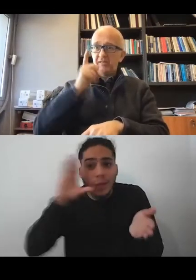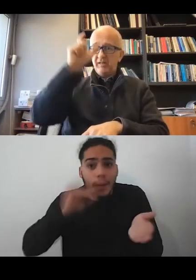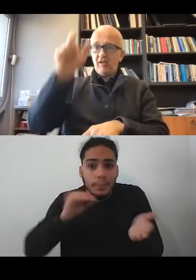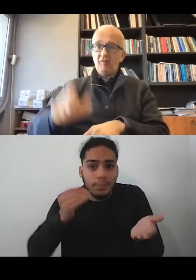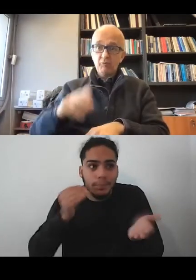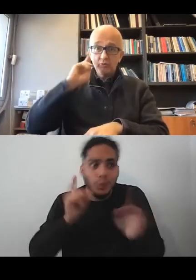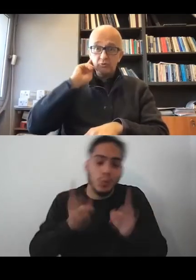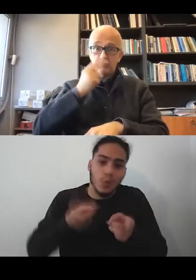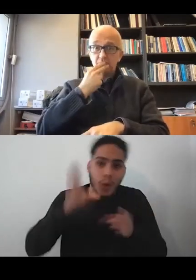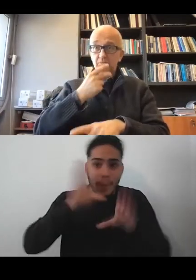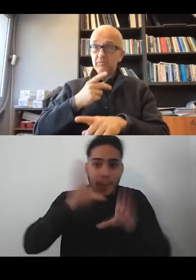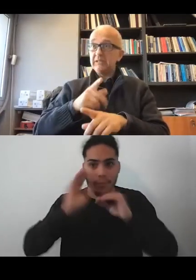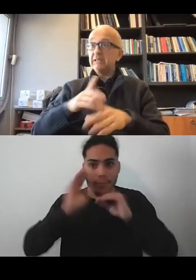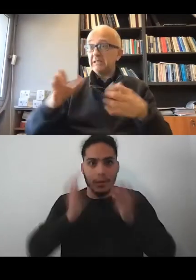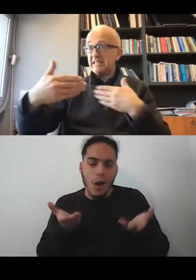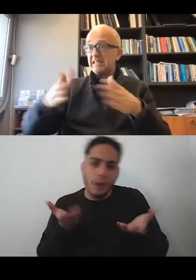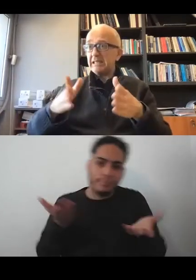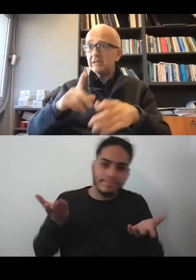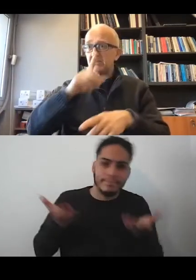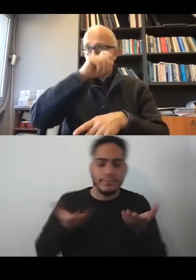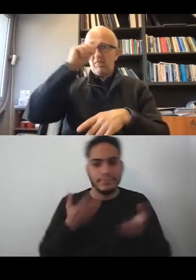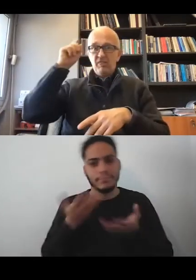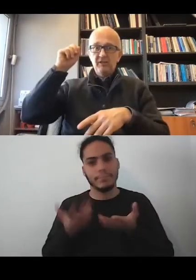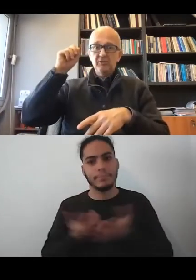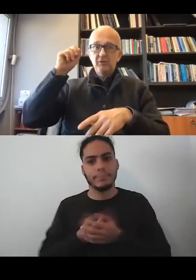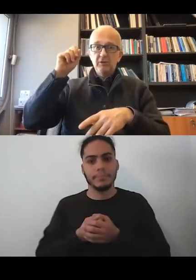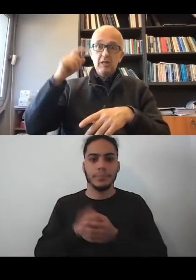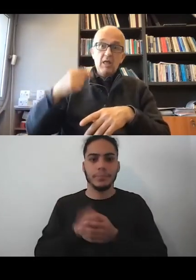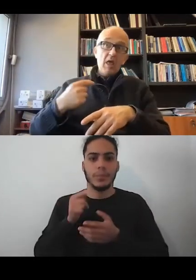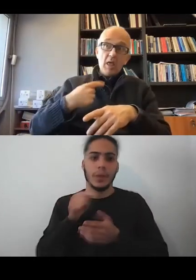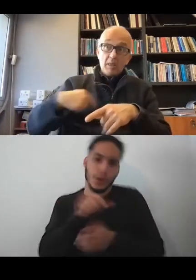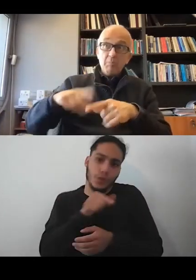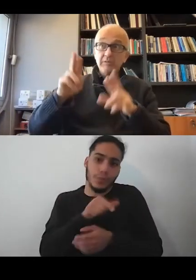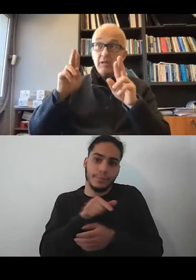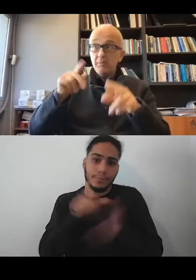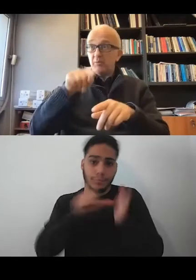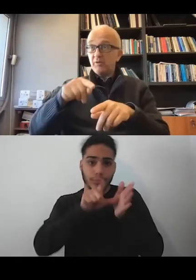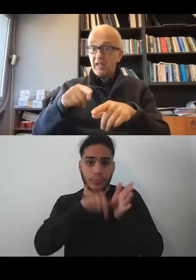It's will help, hopefully, to